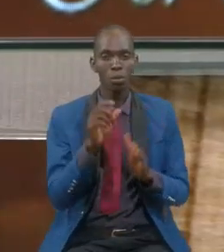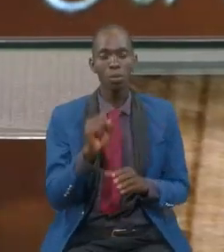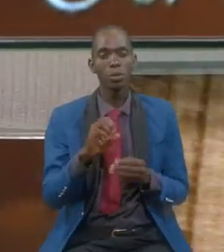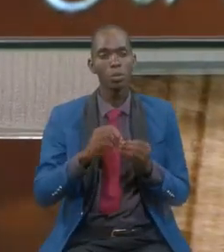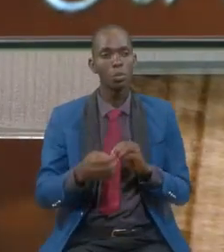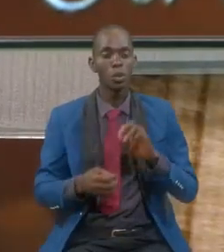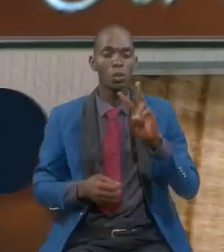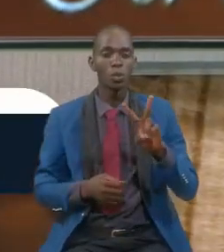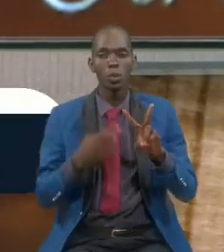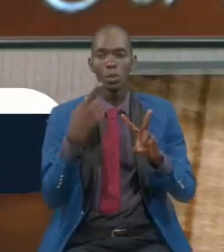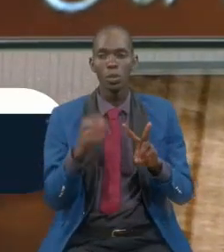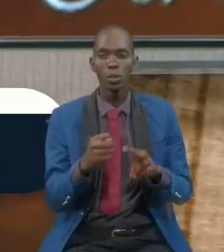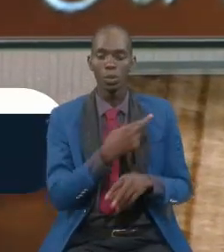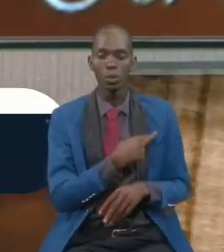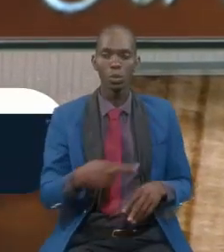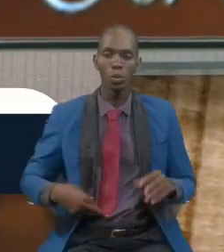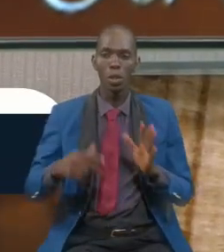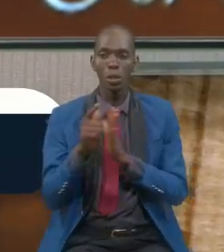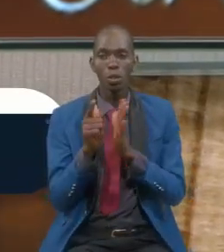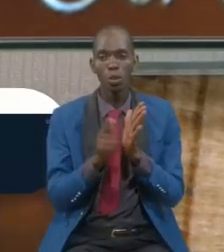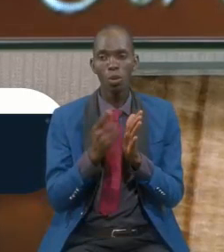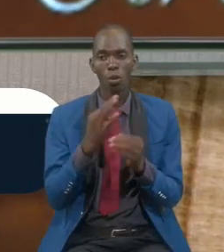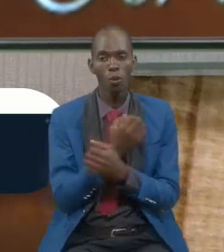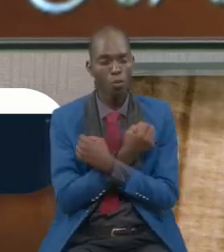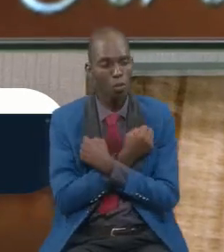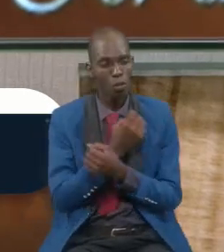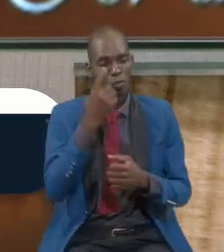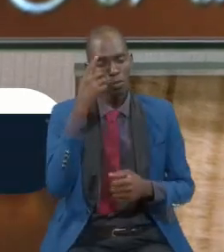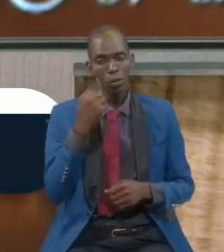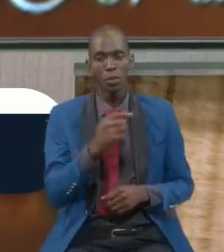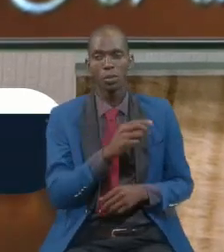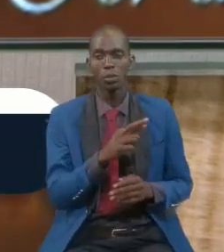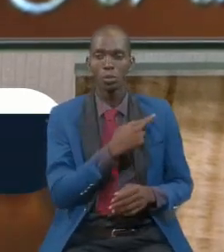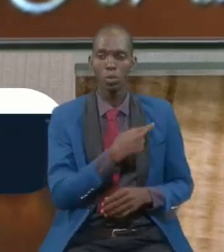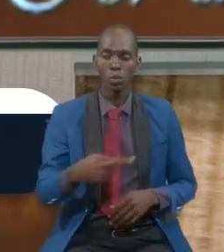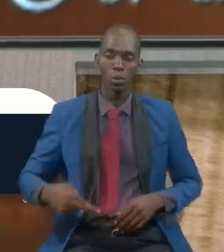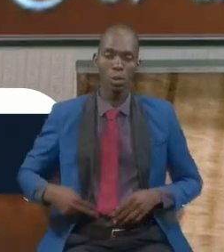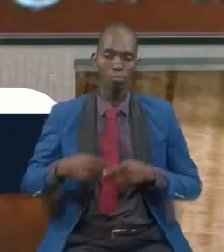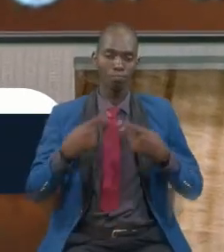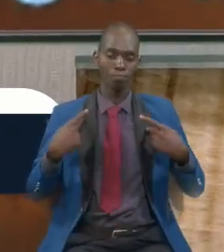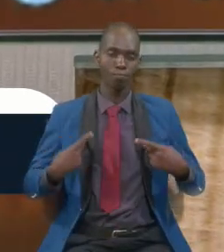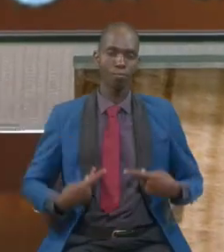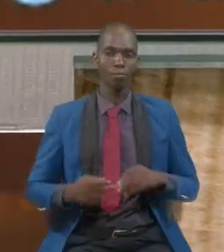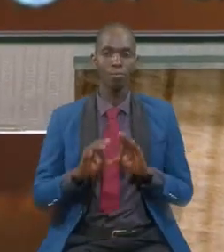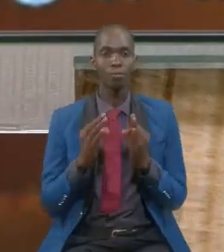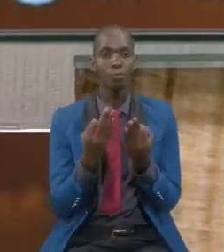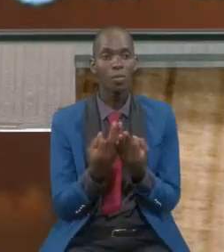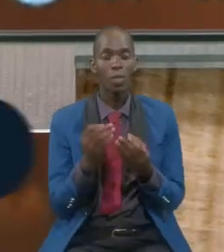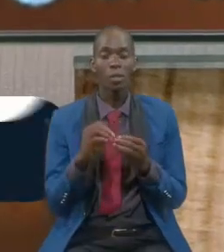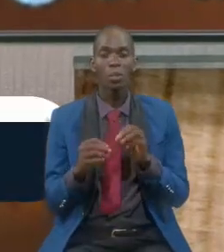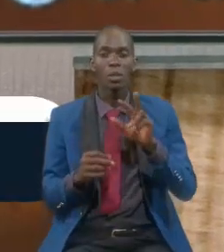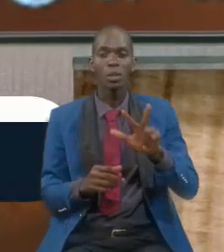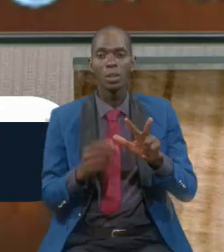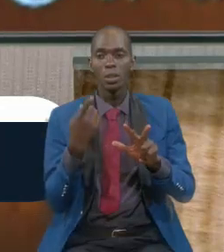the Royal law of love for the royal priesthood and then number three the renewed